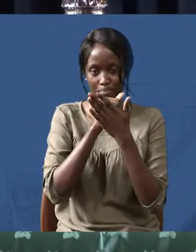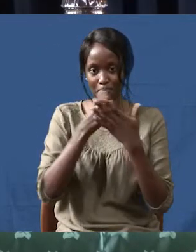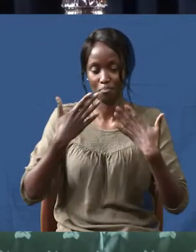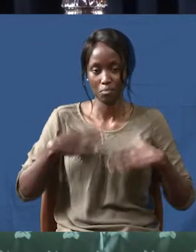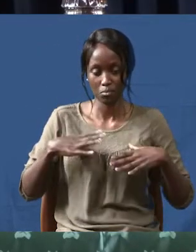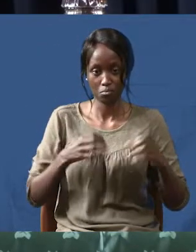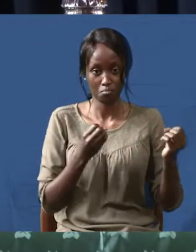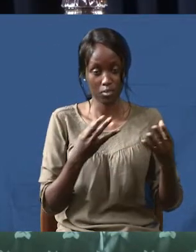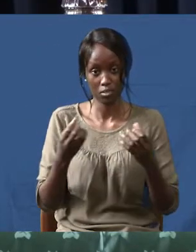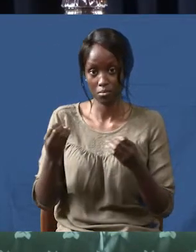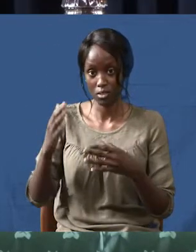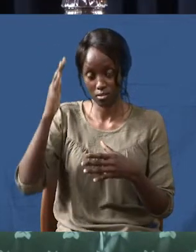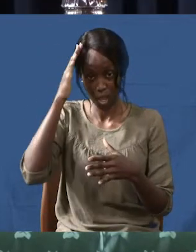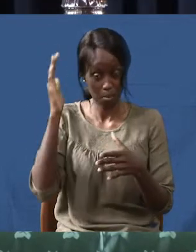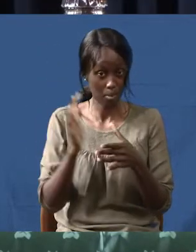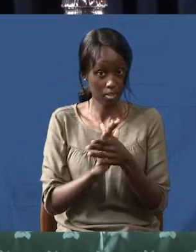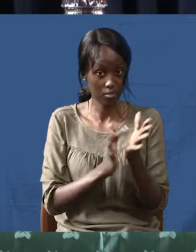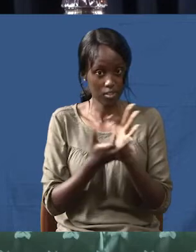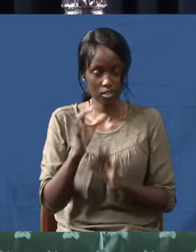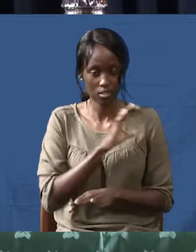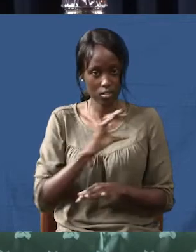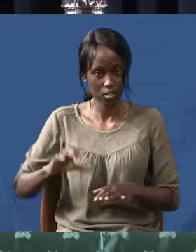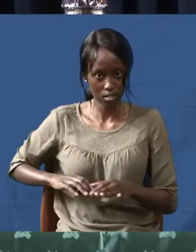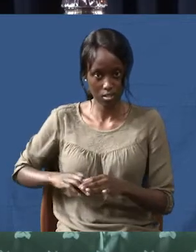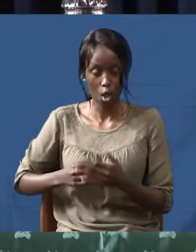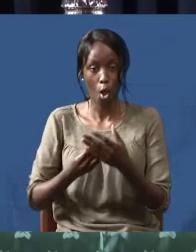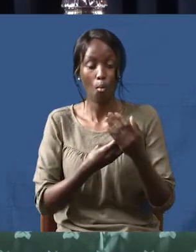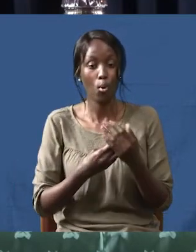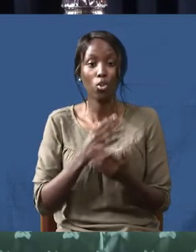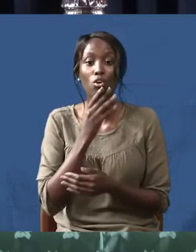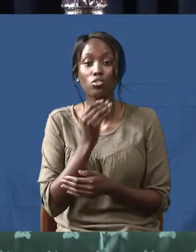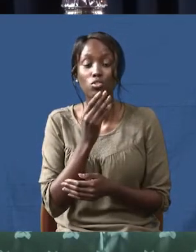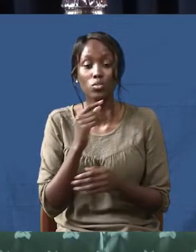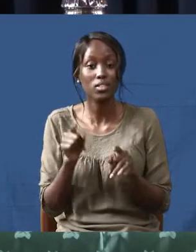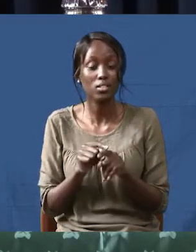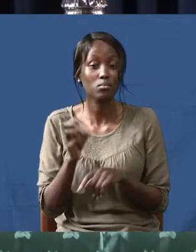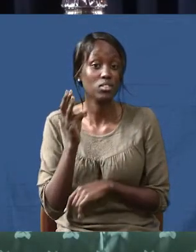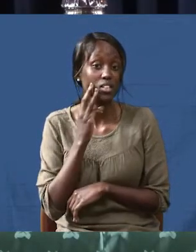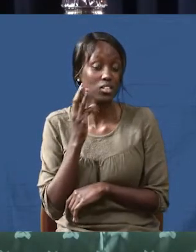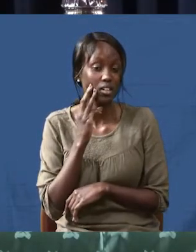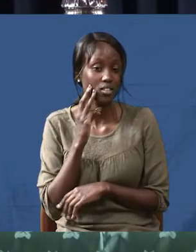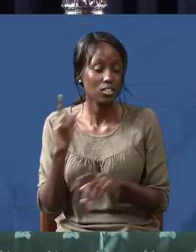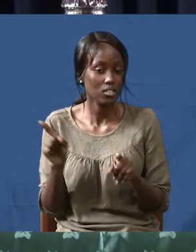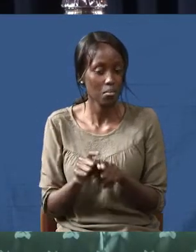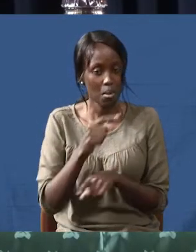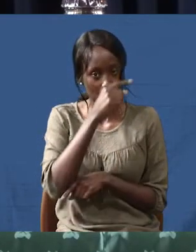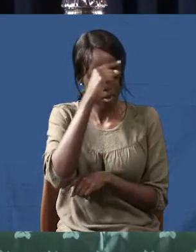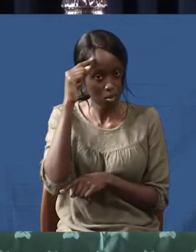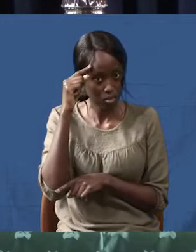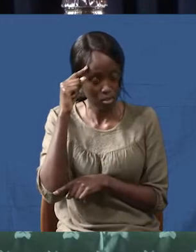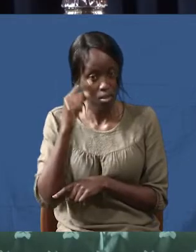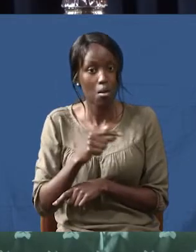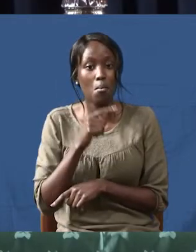numbers, both Jews and Gentiles. And because of him and others like